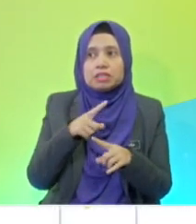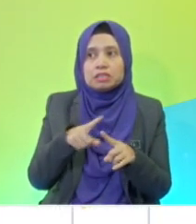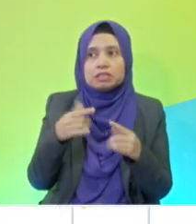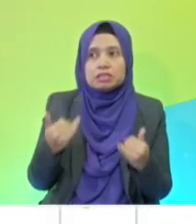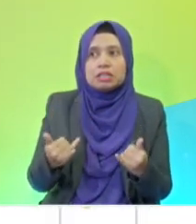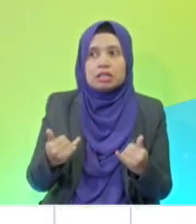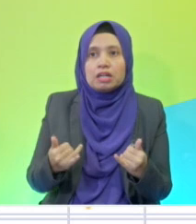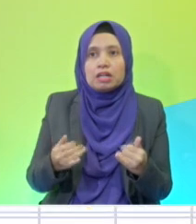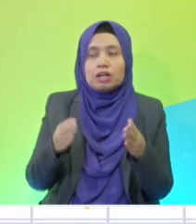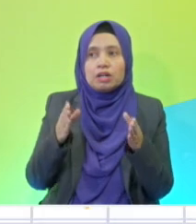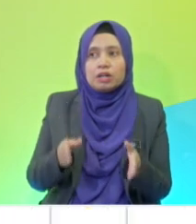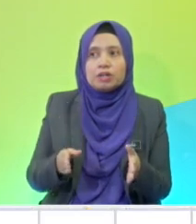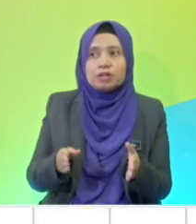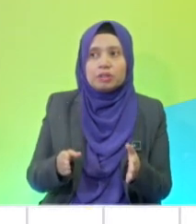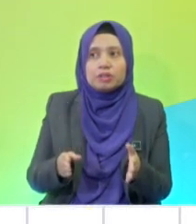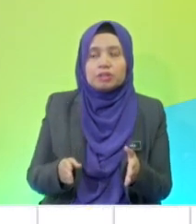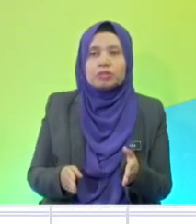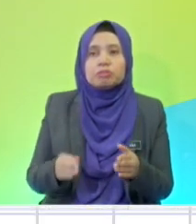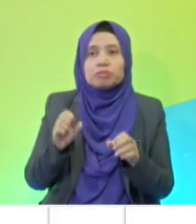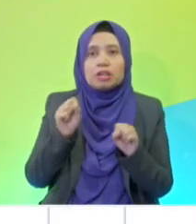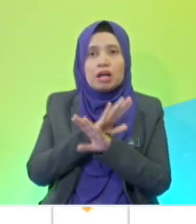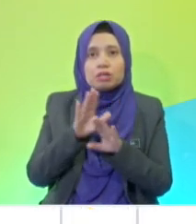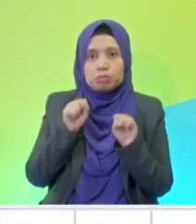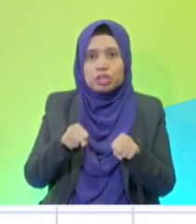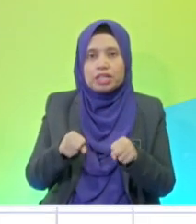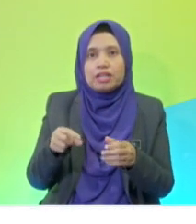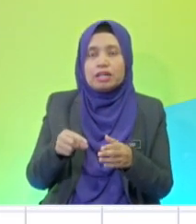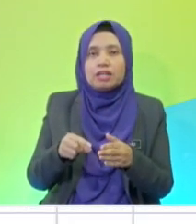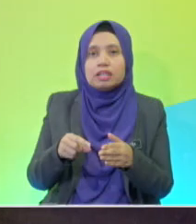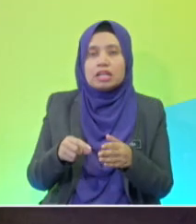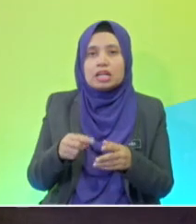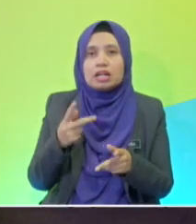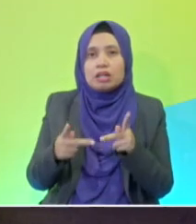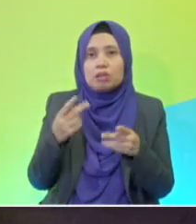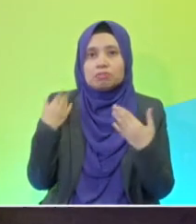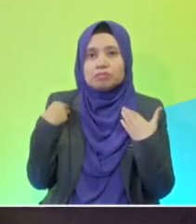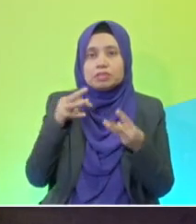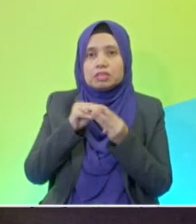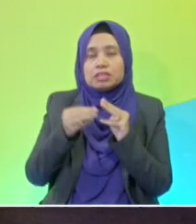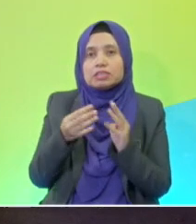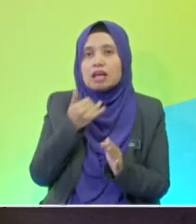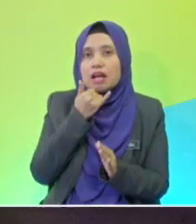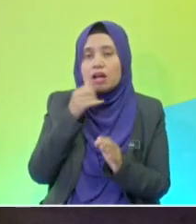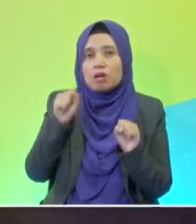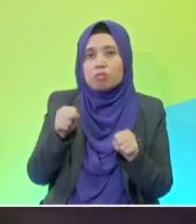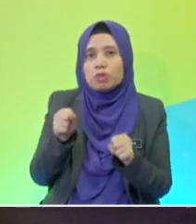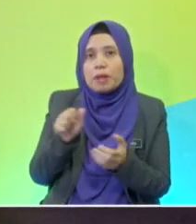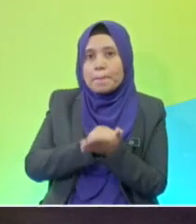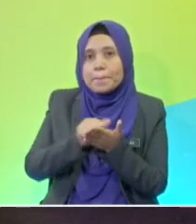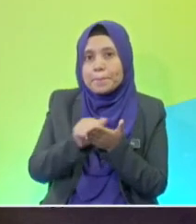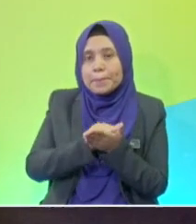the correct answer because those days people use the typewriter to type documents. Okay, but today people are using